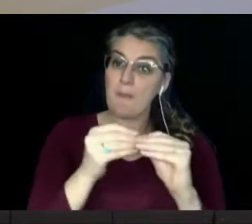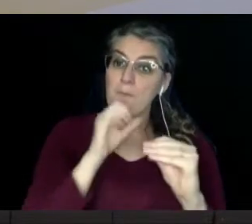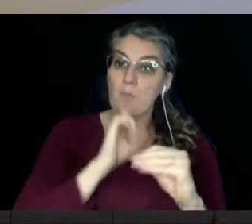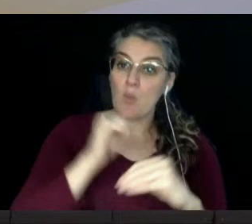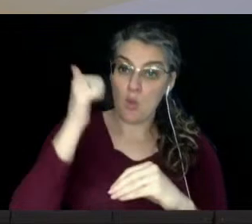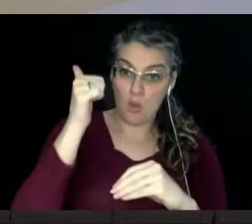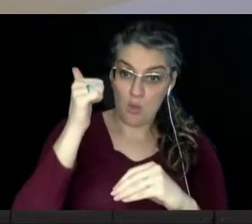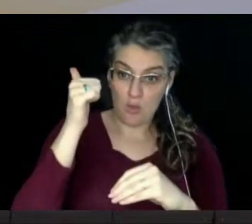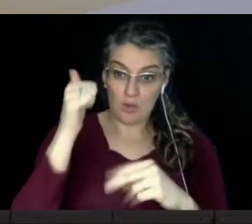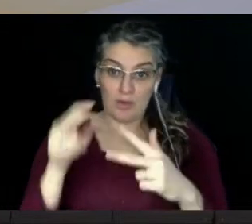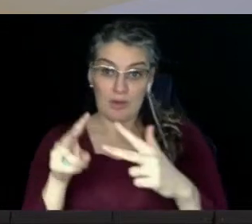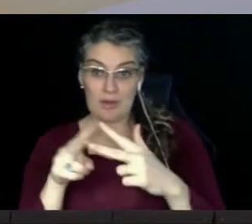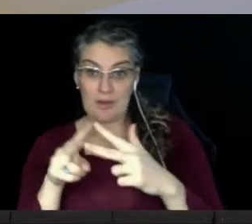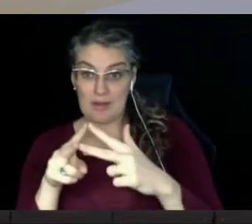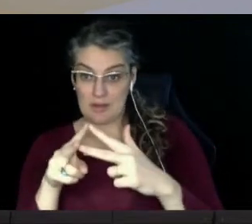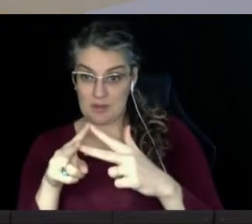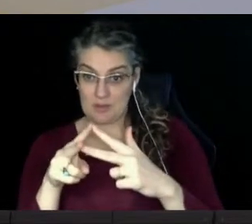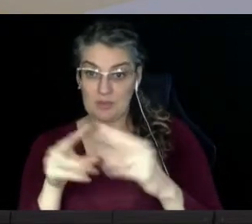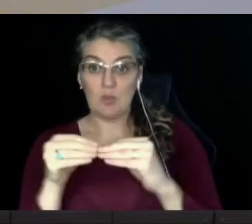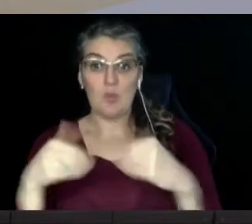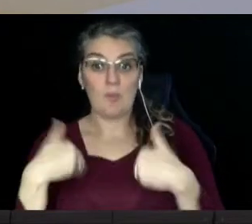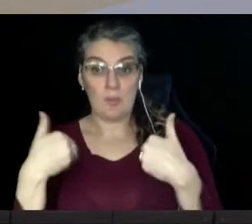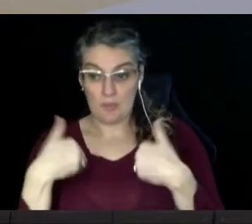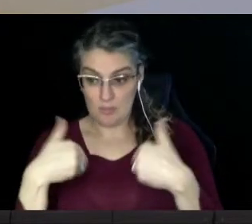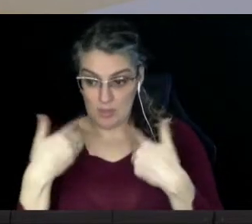of age, followed by those aged 30 to 39.